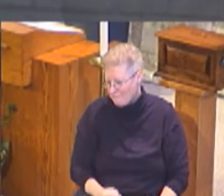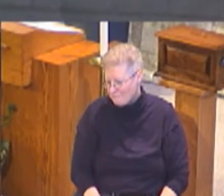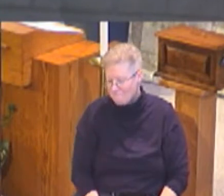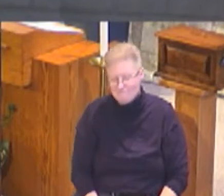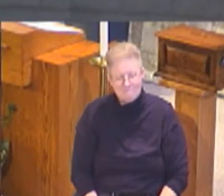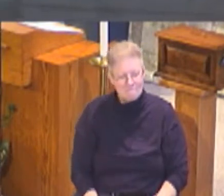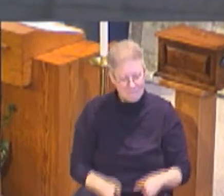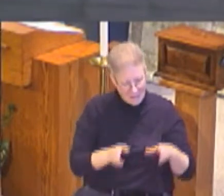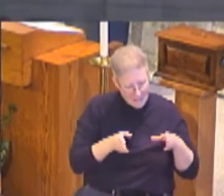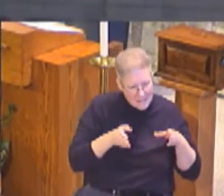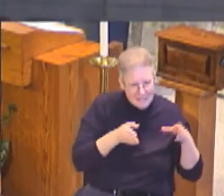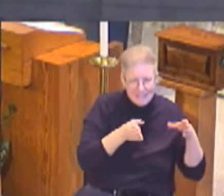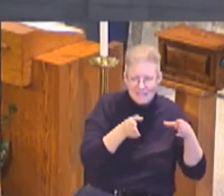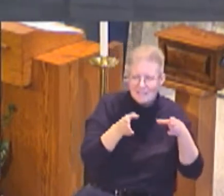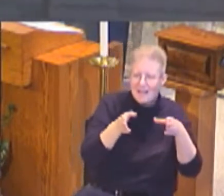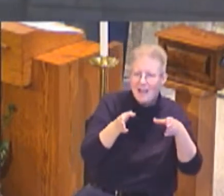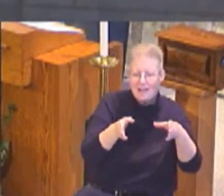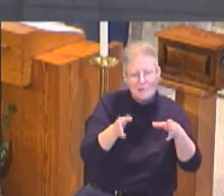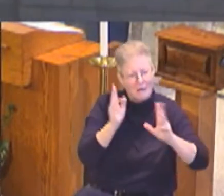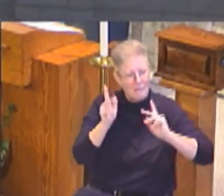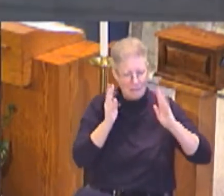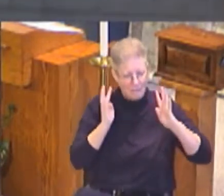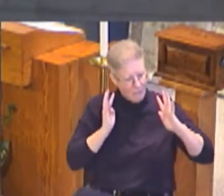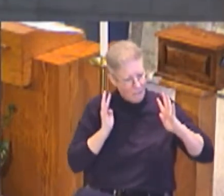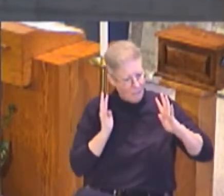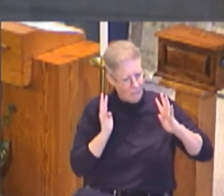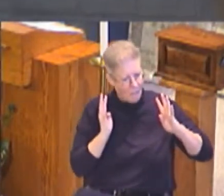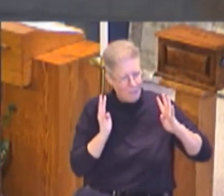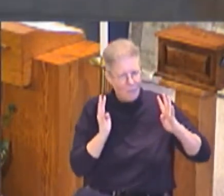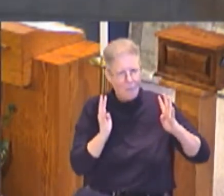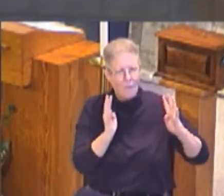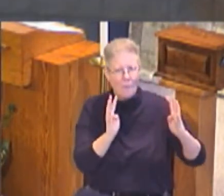And they line their sidewalks